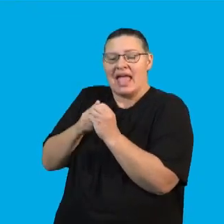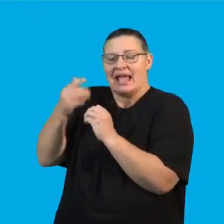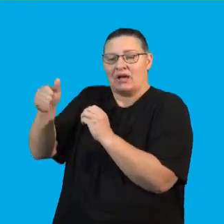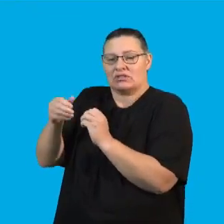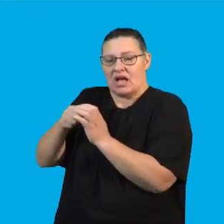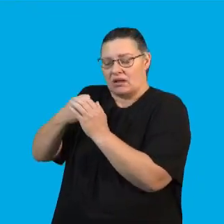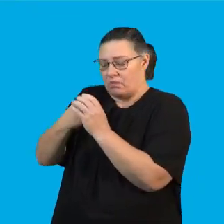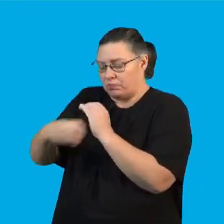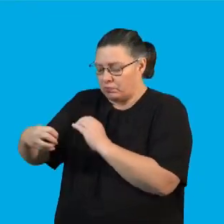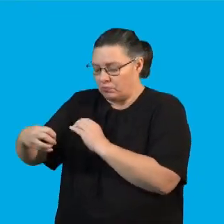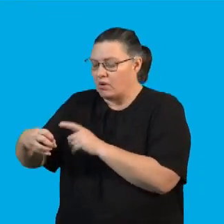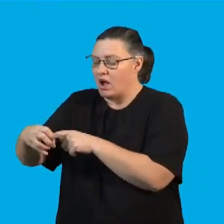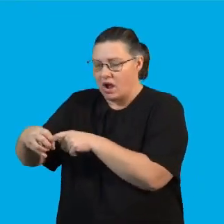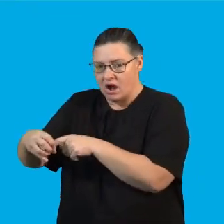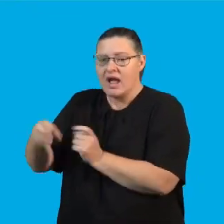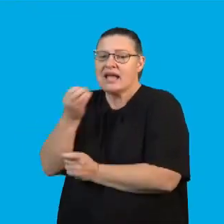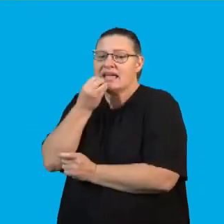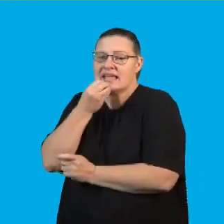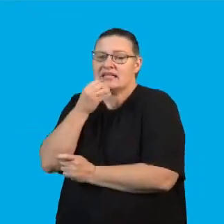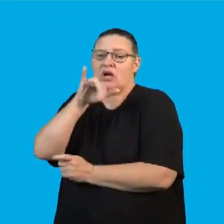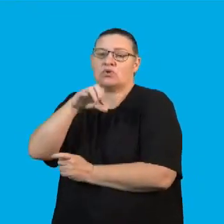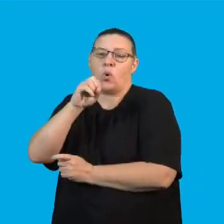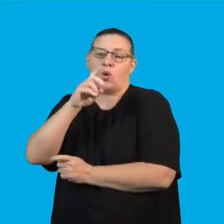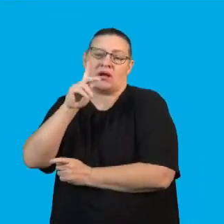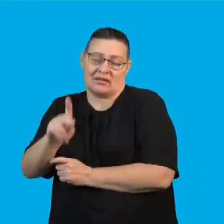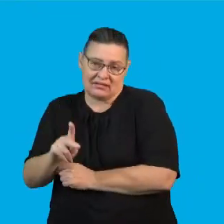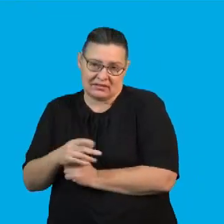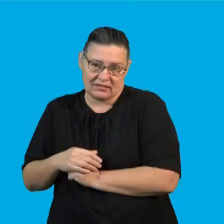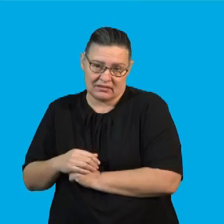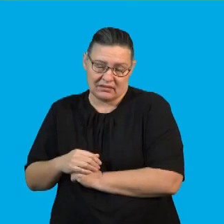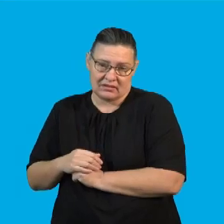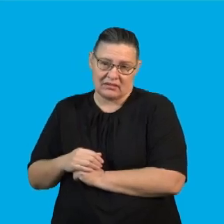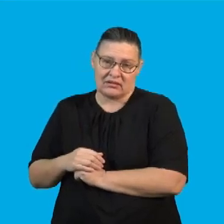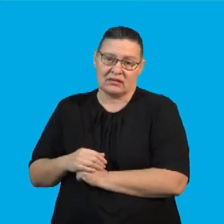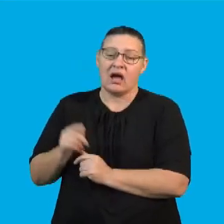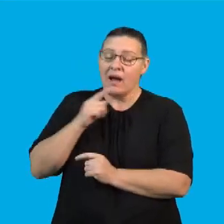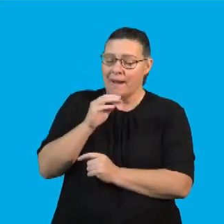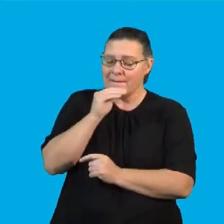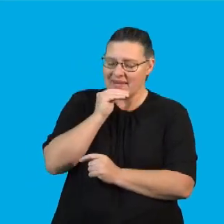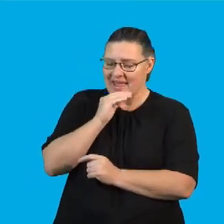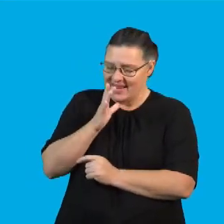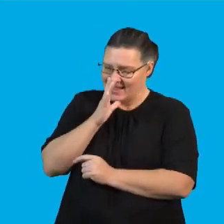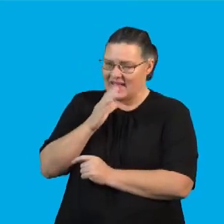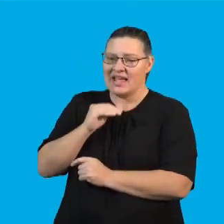egg that is laid outside. It is feeding on the albumin and the yolk. Therefore, there must be enough yolk for